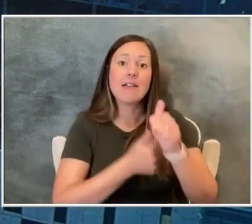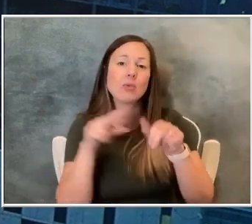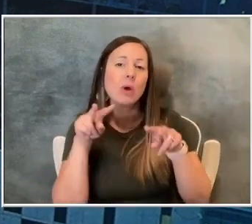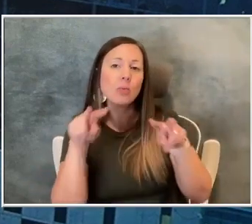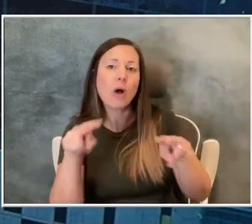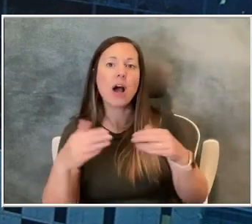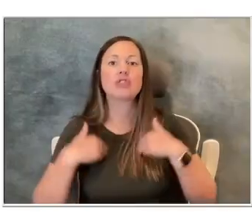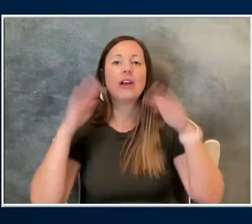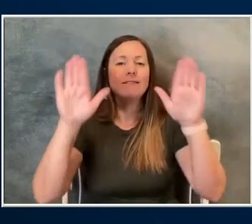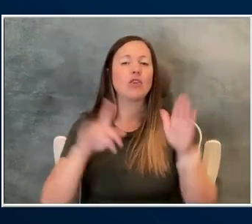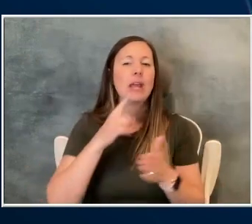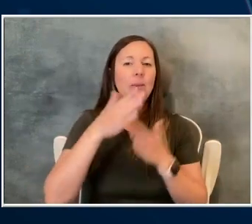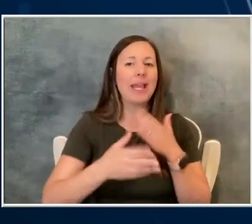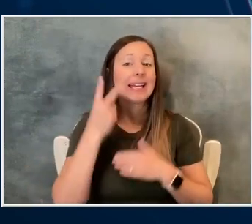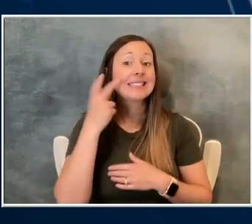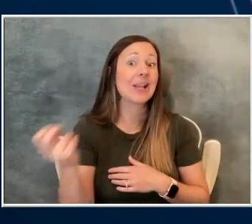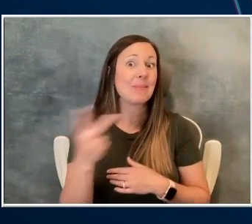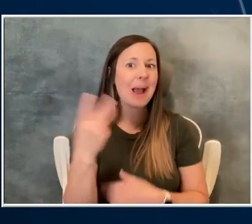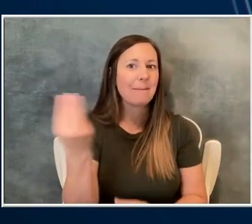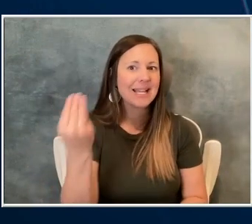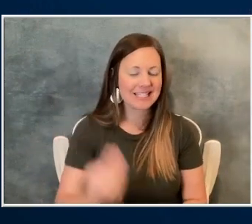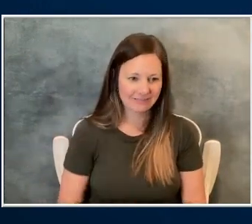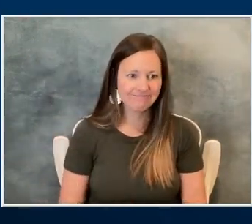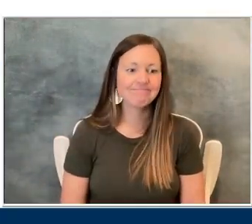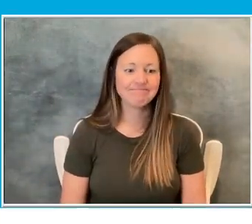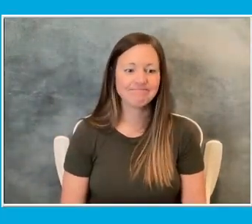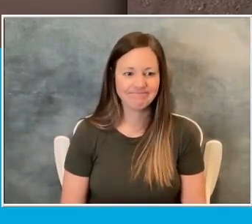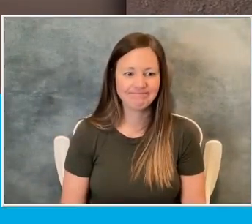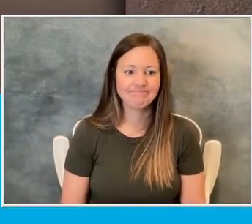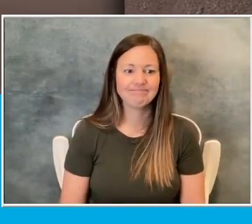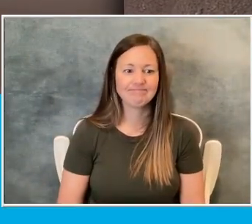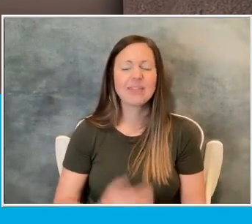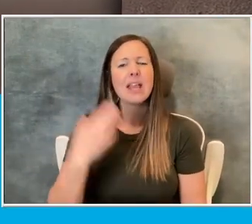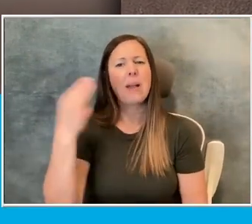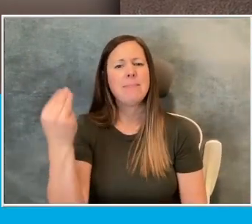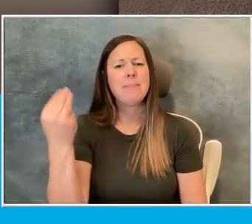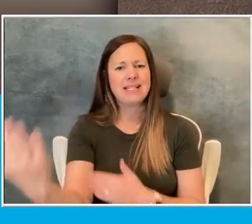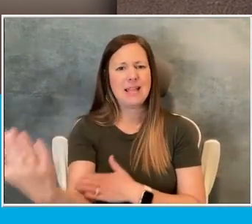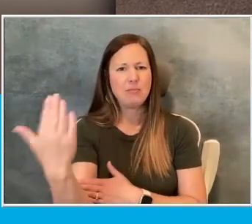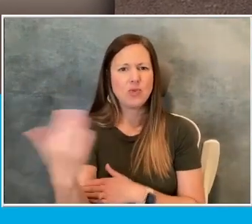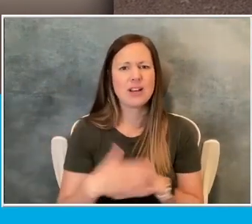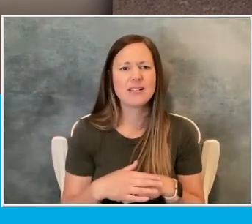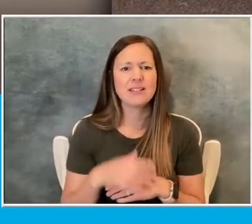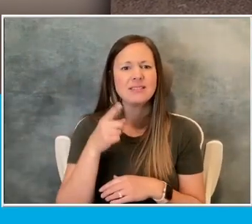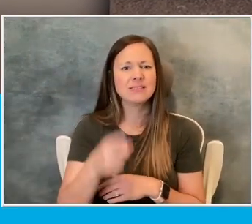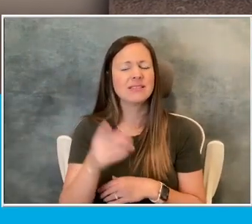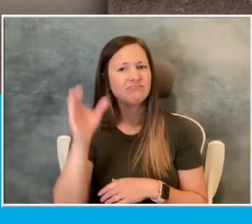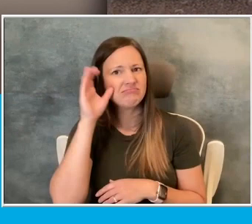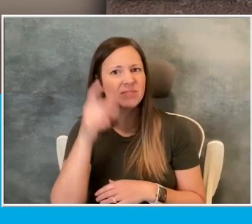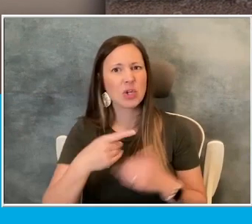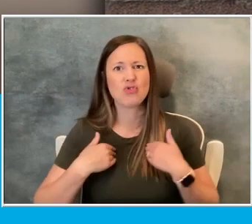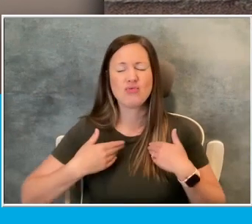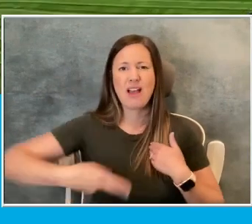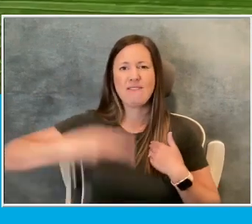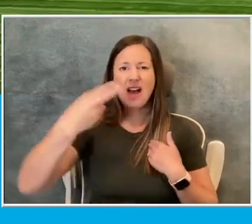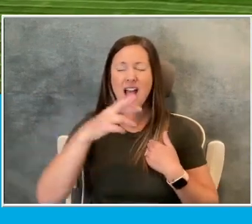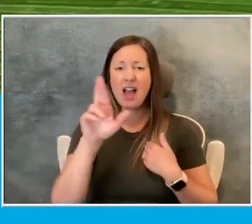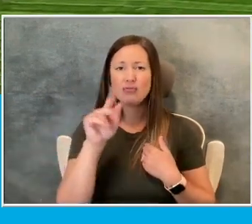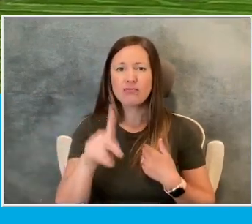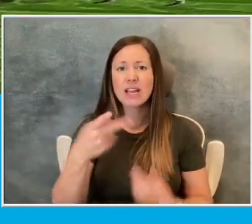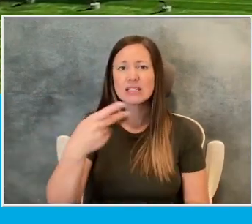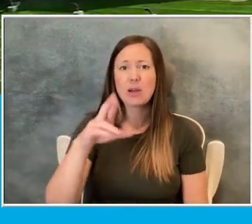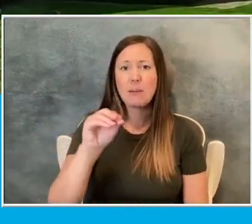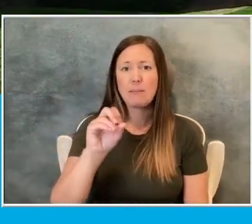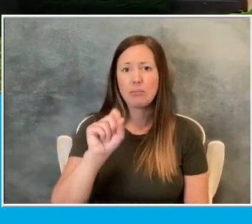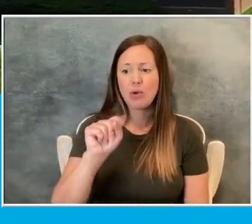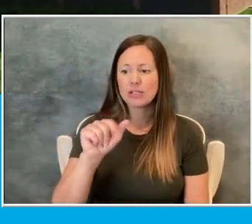and we'll see you back here Monday. Coming up Monday on the Morning Medical Update. Hearing you have high-risk prostate cancer is tough. Figuring out